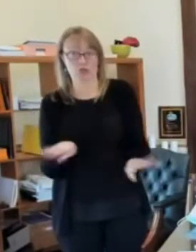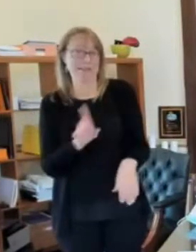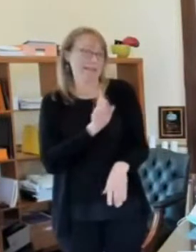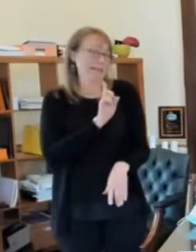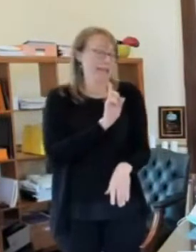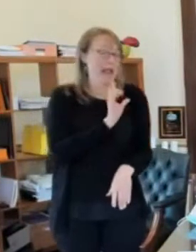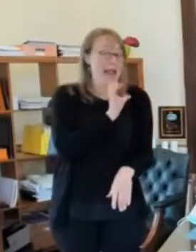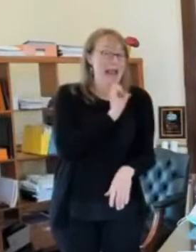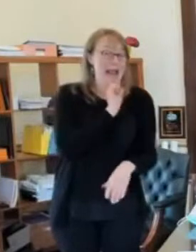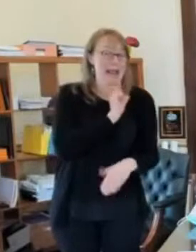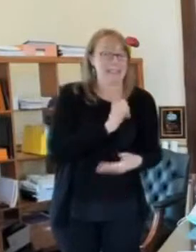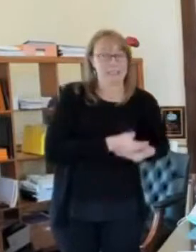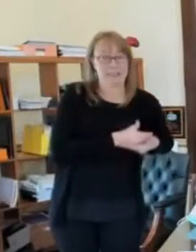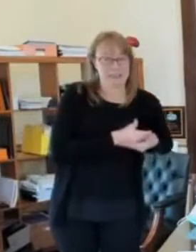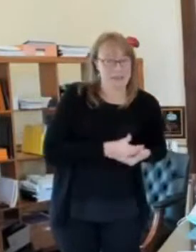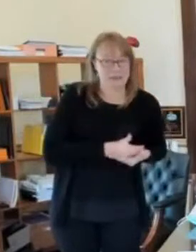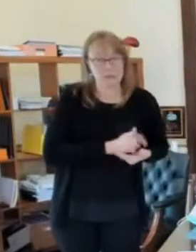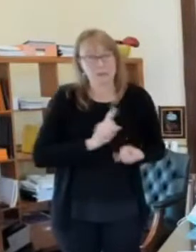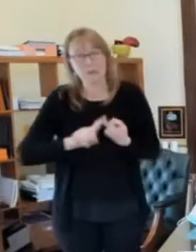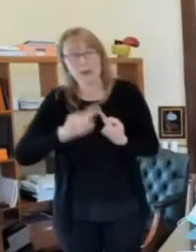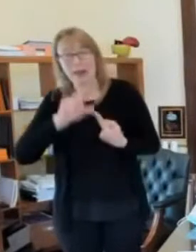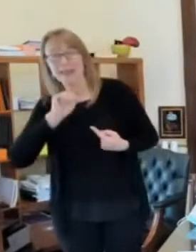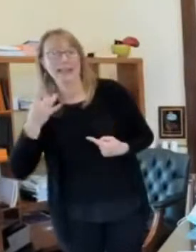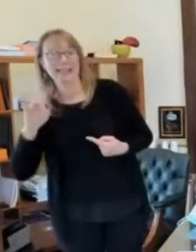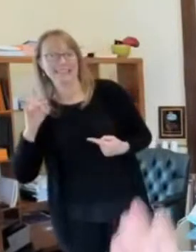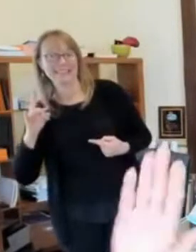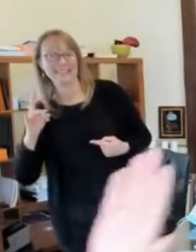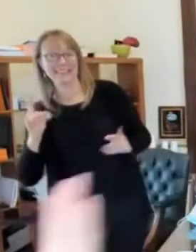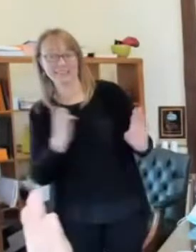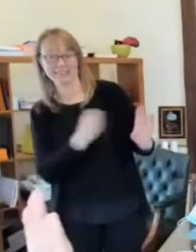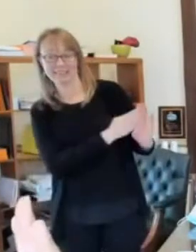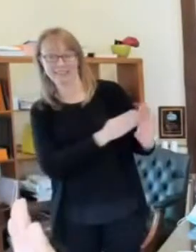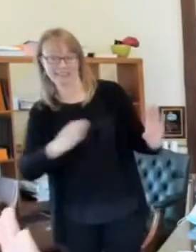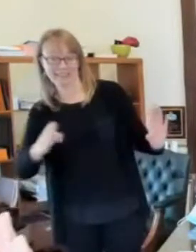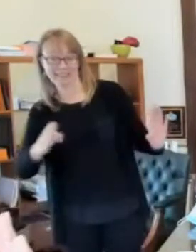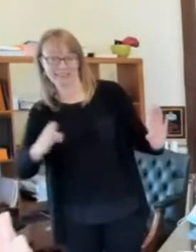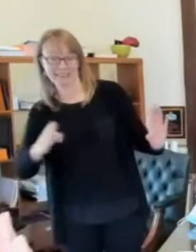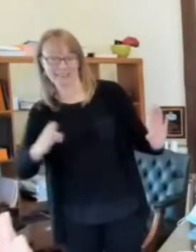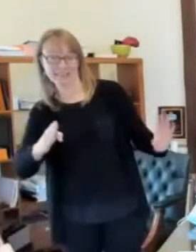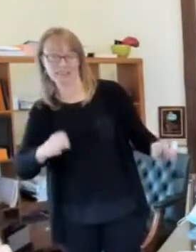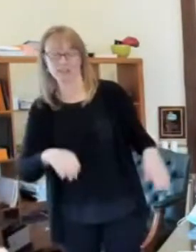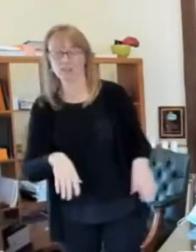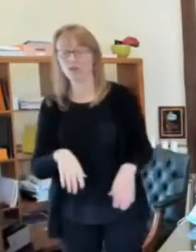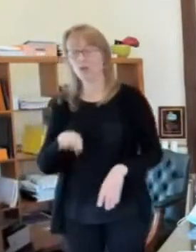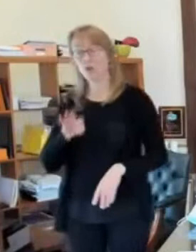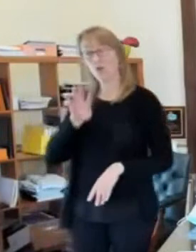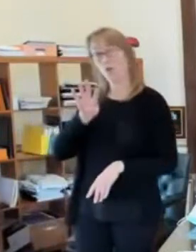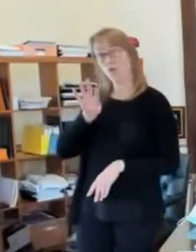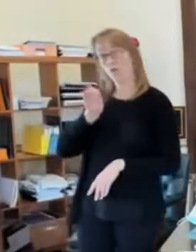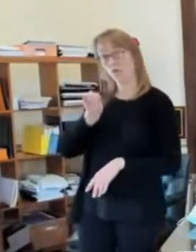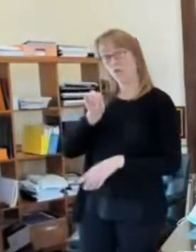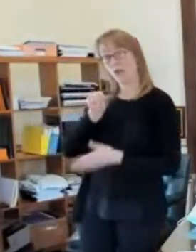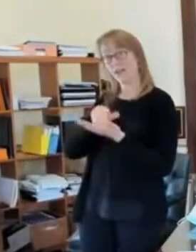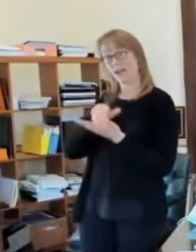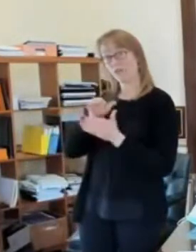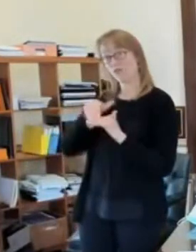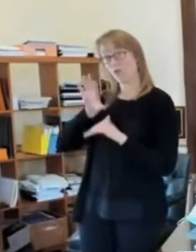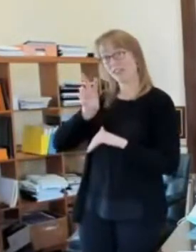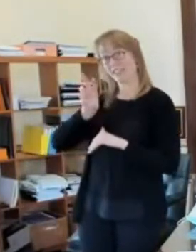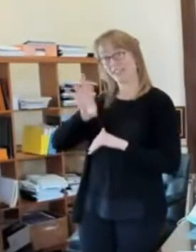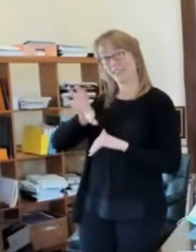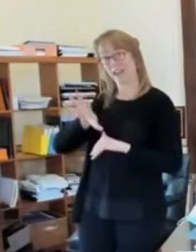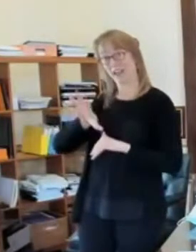18. So you got 40,000 over 65. You got 60,000